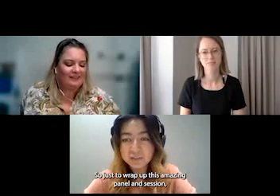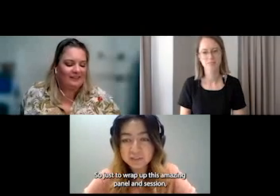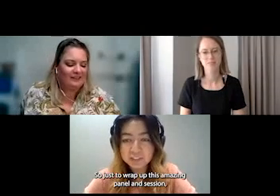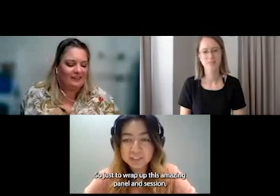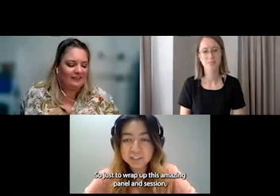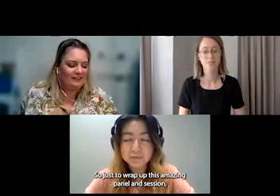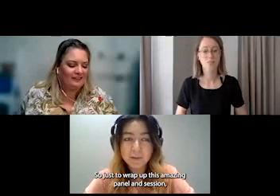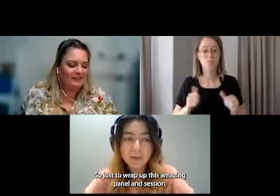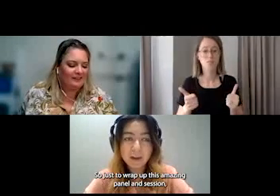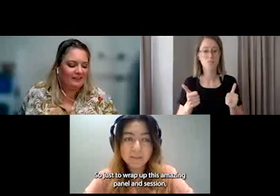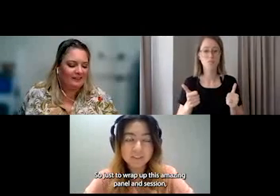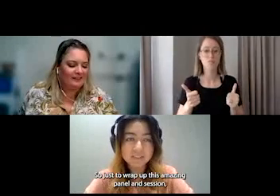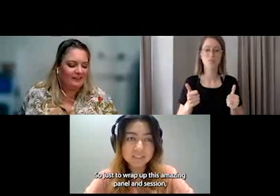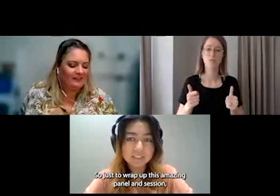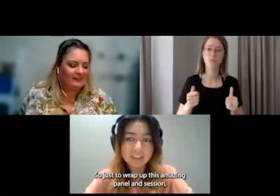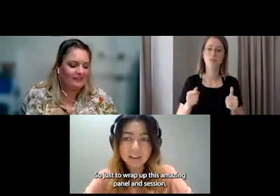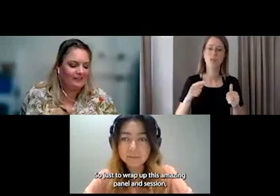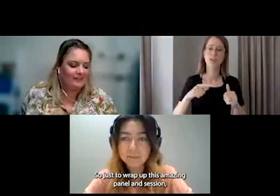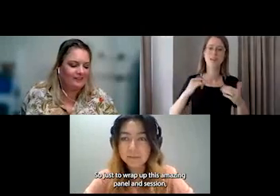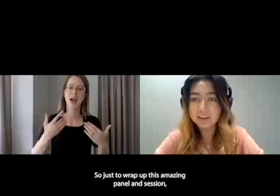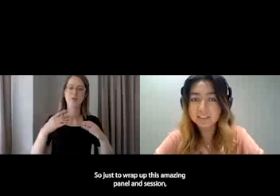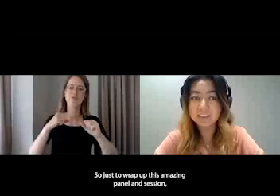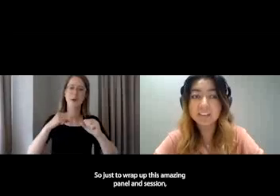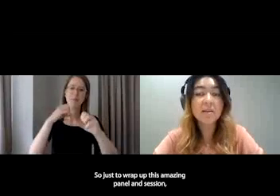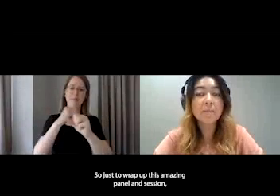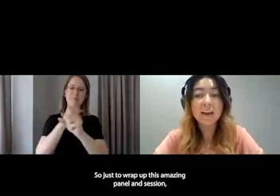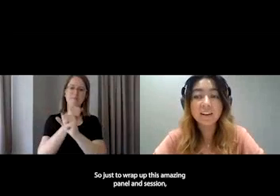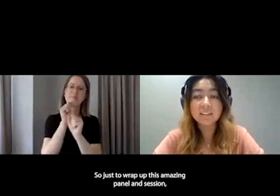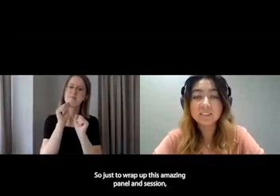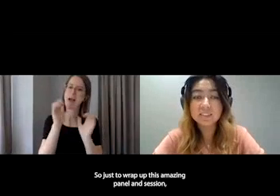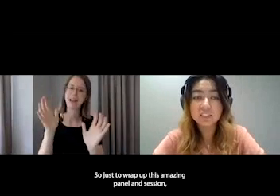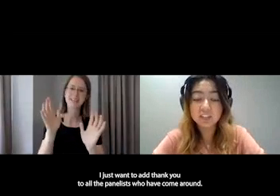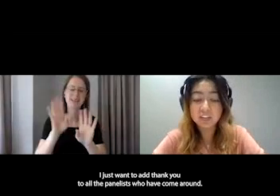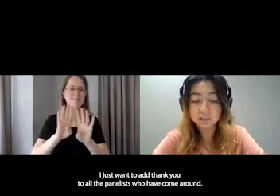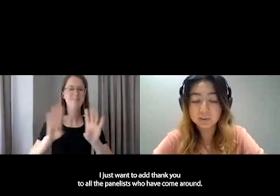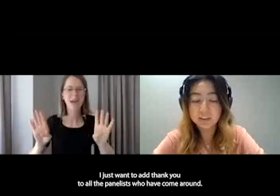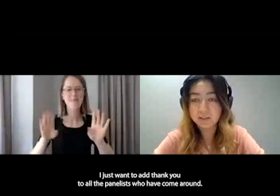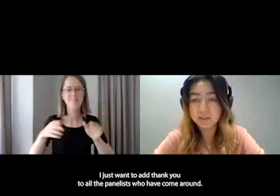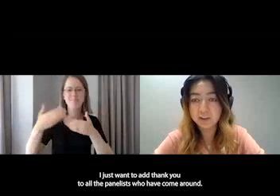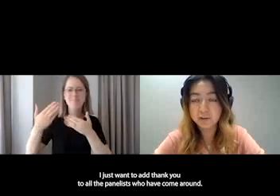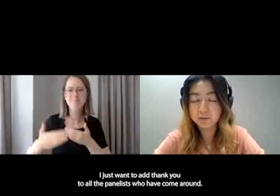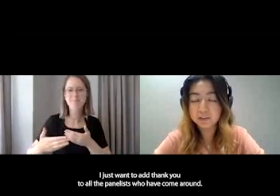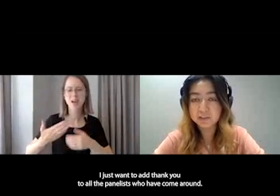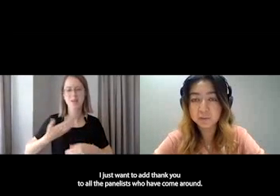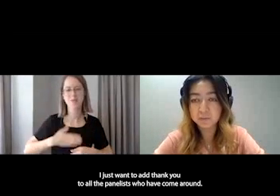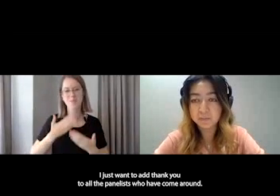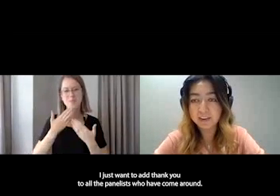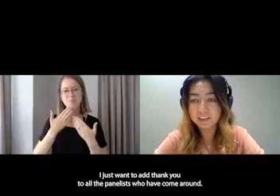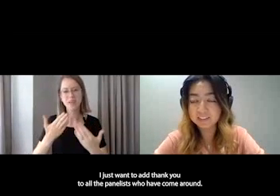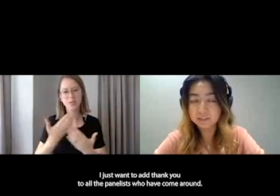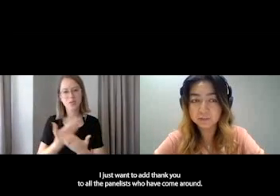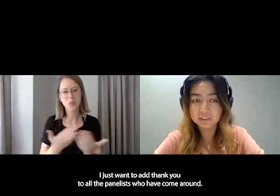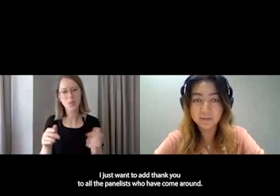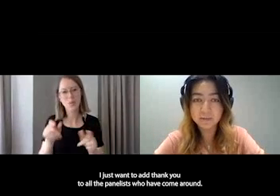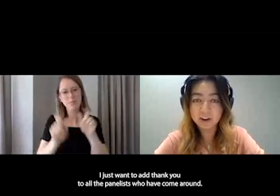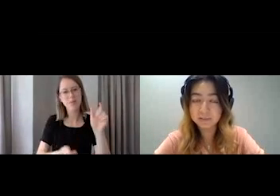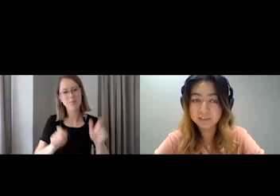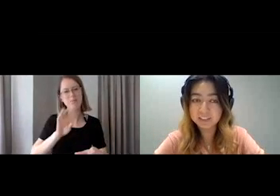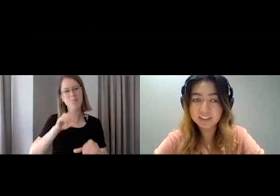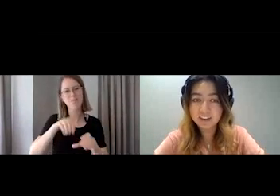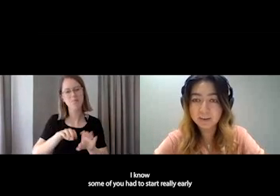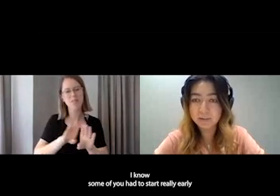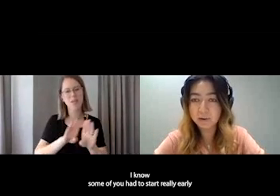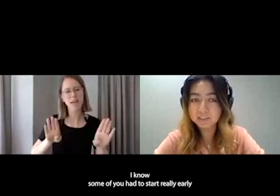Great. So just to wrap up this amazing panel and session, I just want to thank you to all the panelists who've come